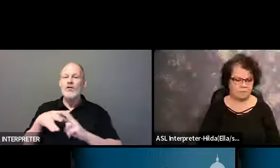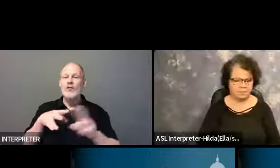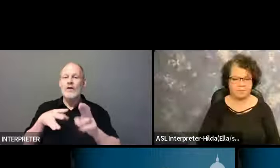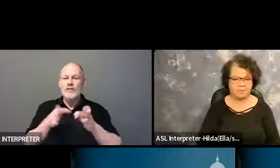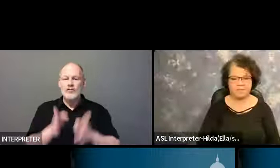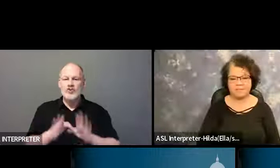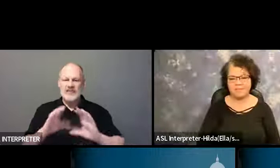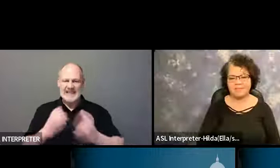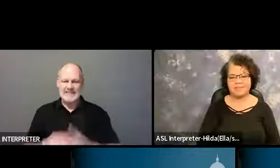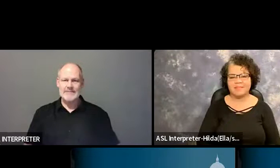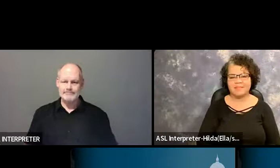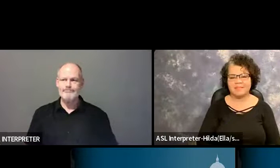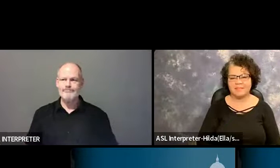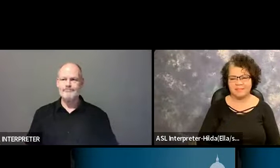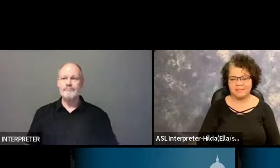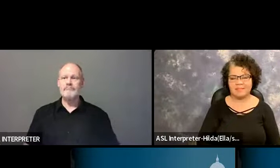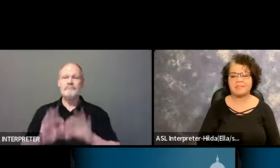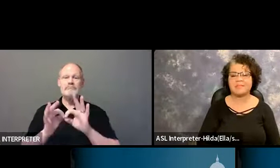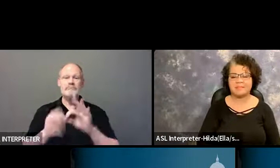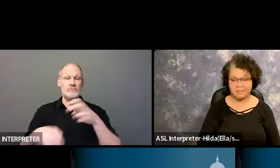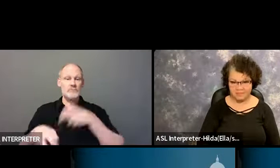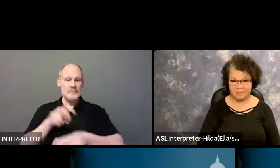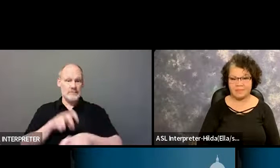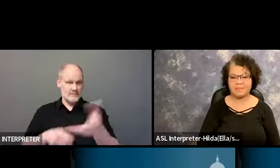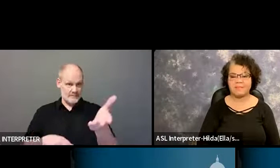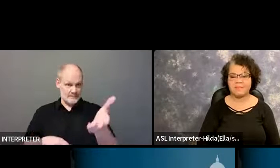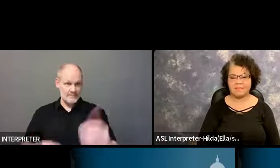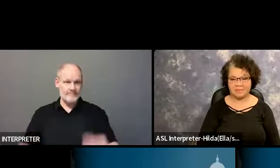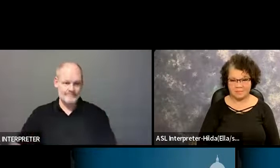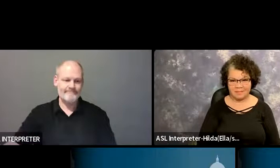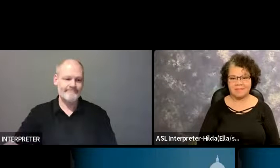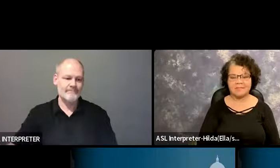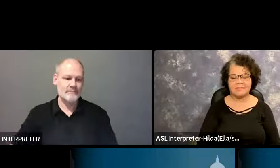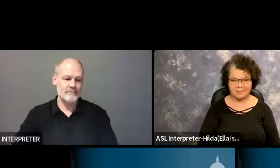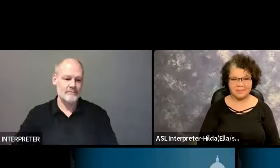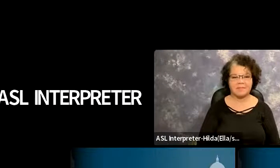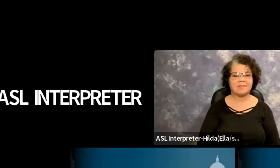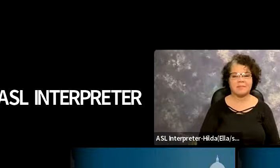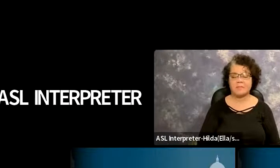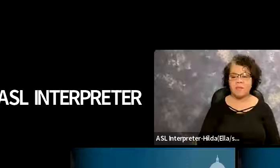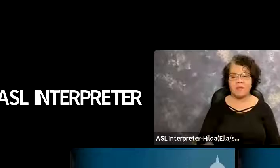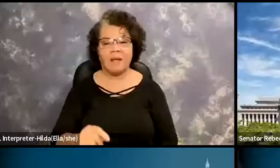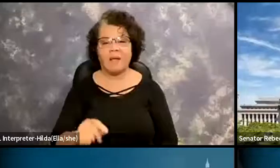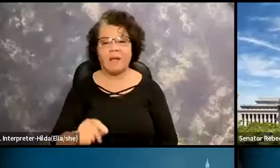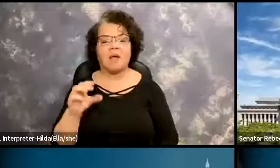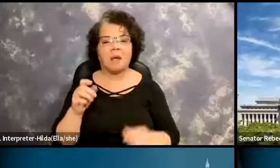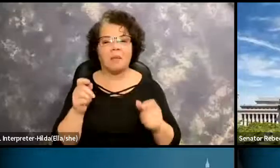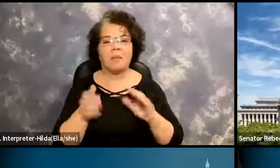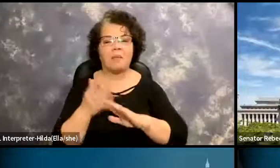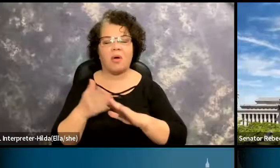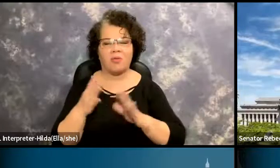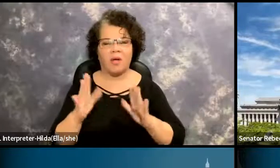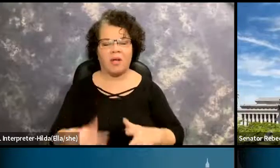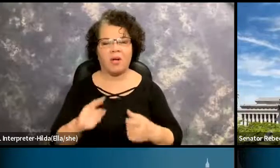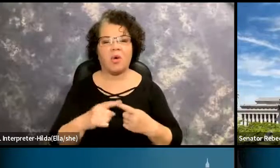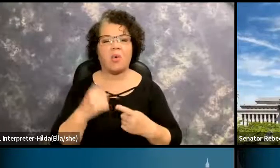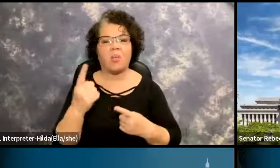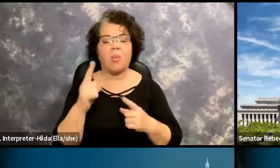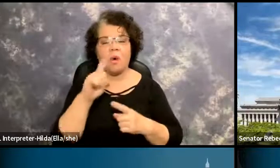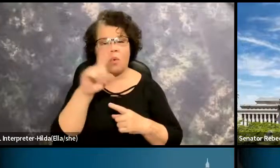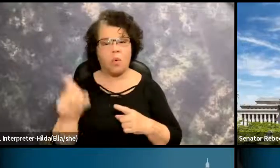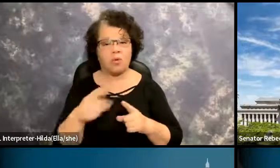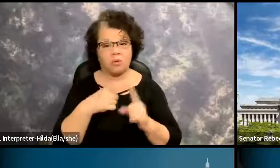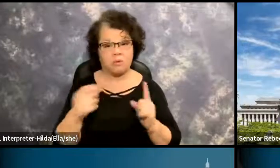Thank you so much for all these great questions, folks. We are going to answer a question from Zoom. This question is